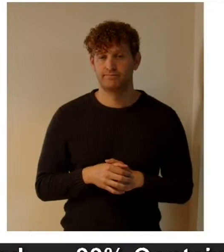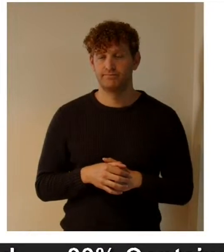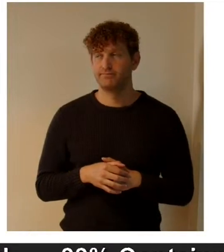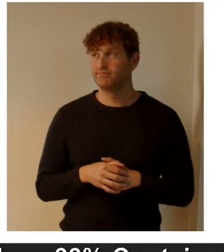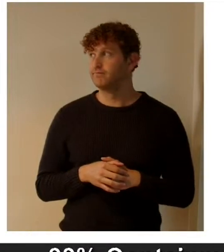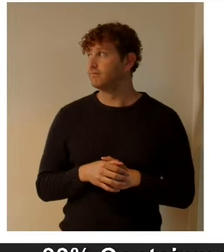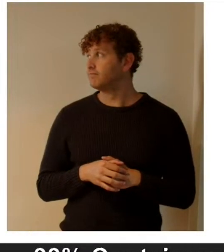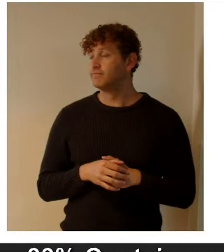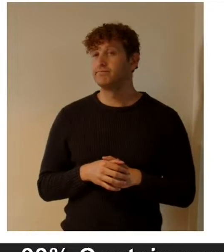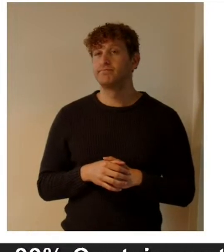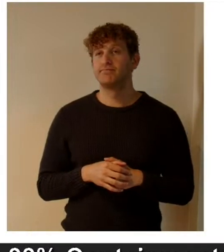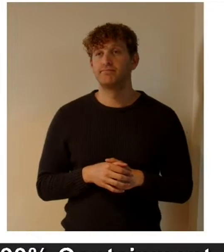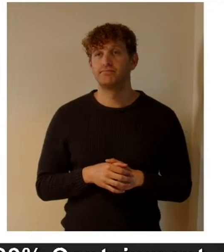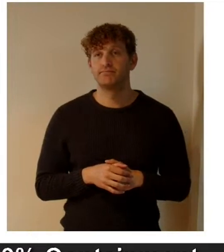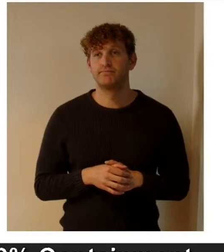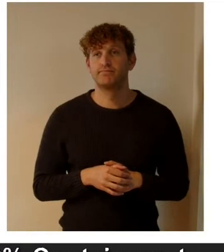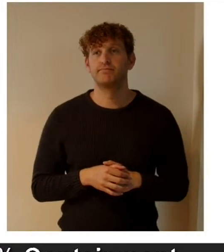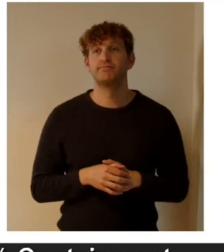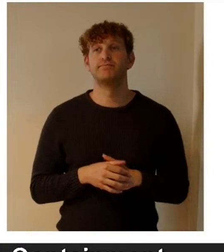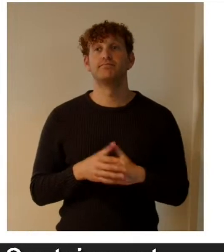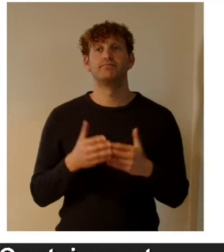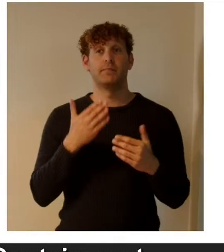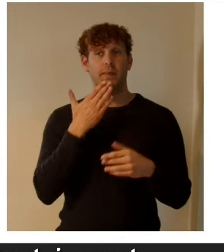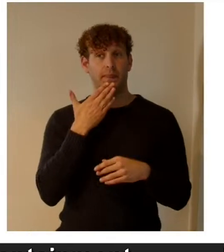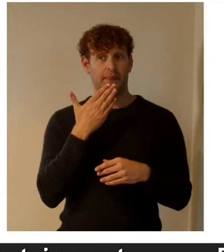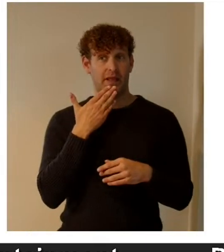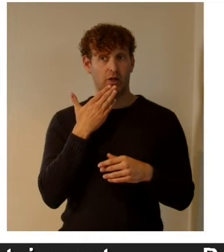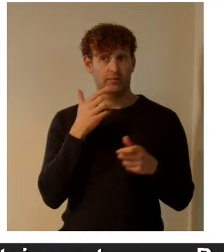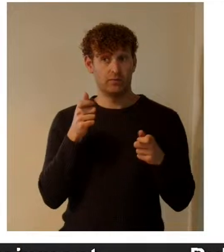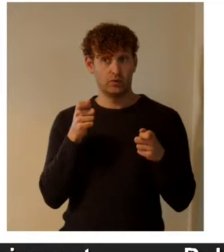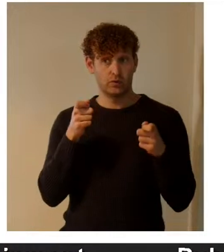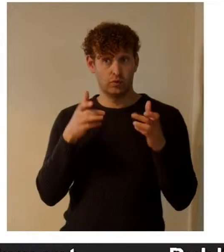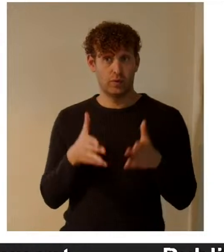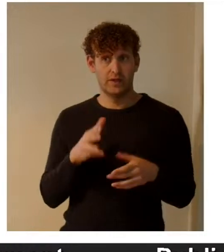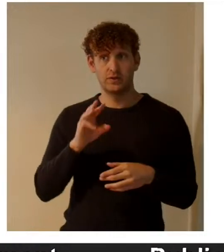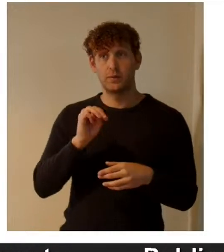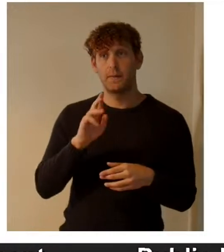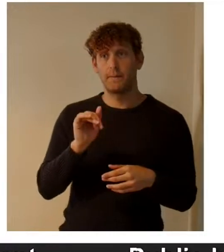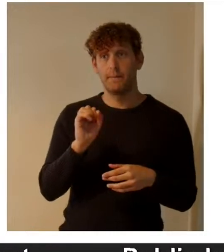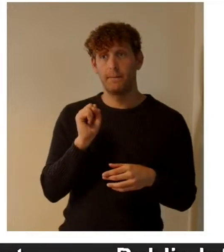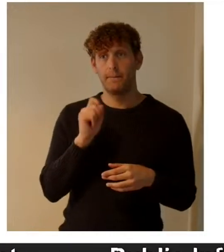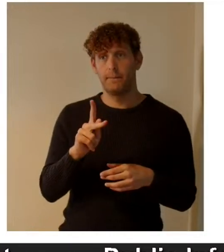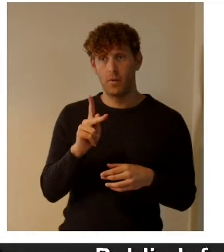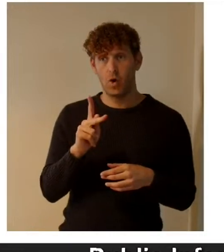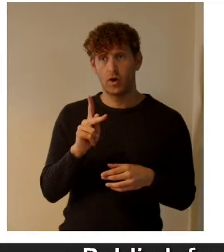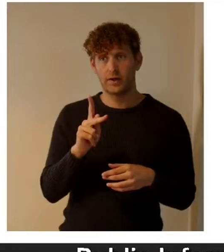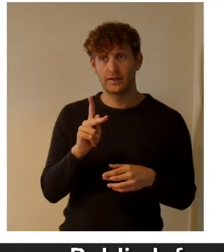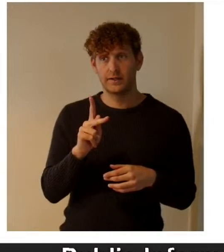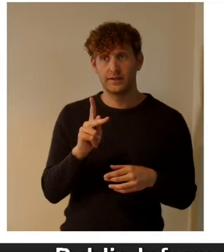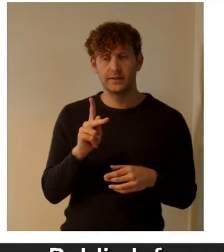Thank you. Next, I would like to ask Director Mark Pastelic to come back out and answer some questions.